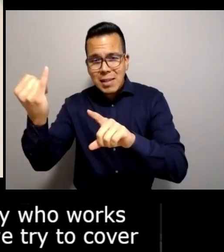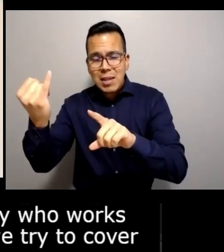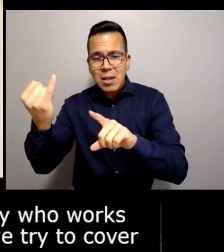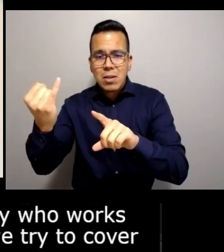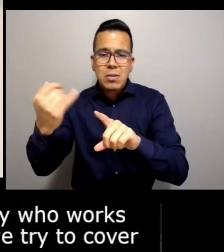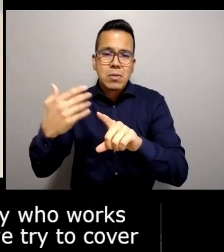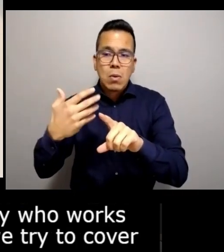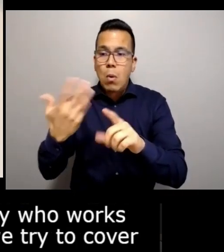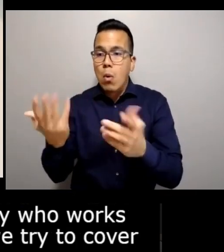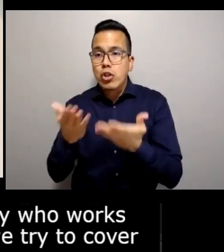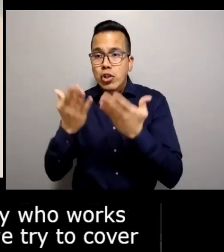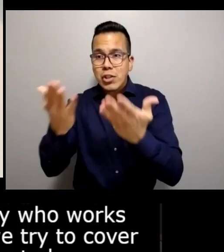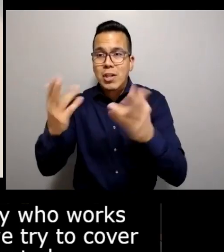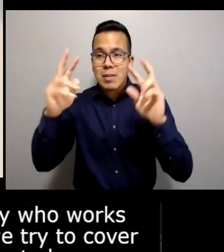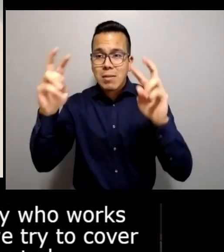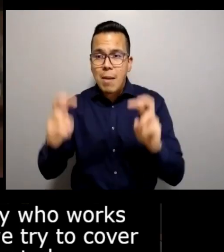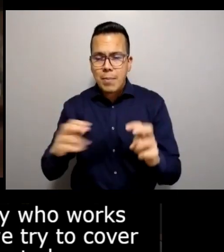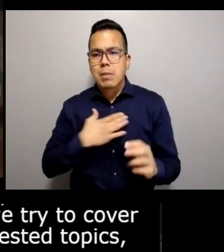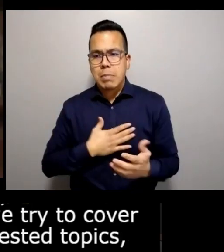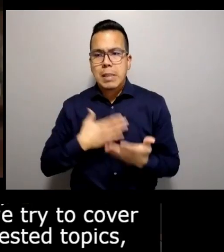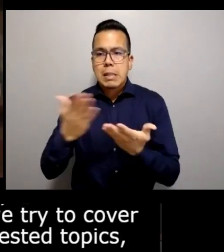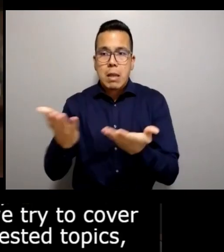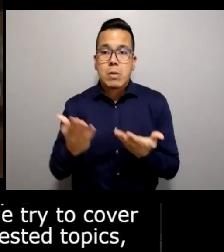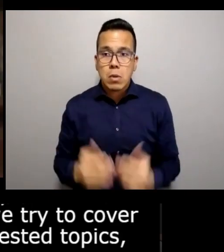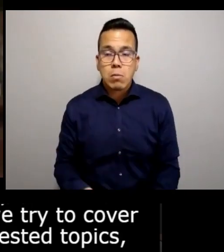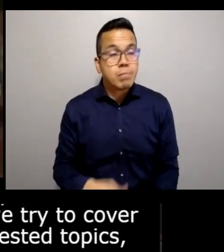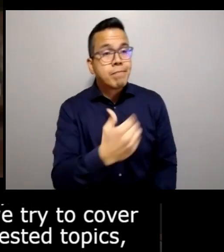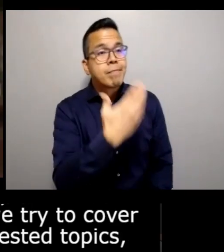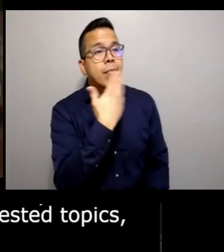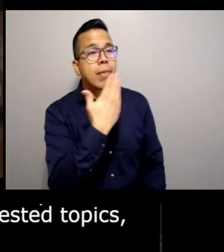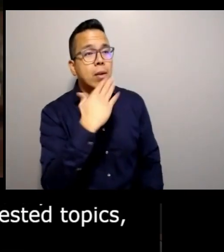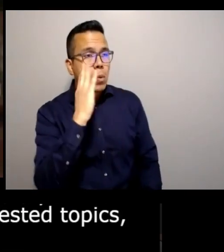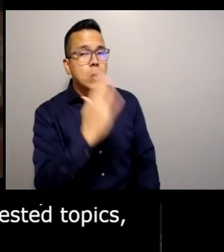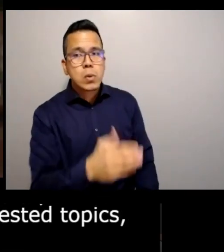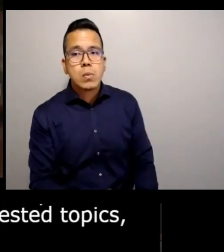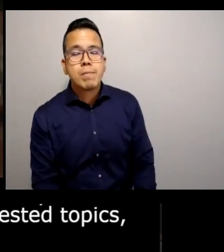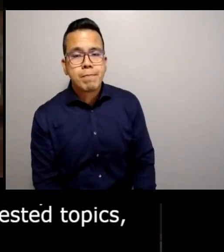suggested topics, please let us know. Thank you. Will do.